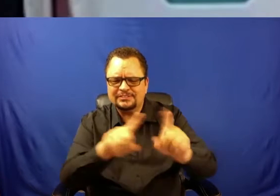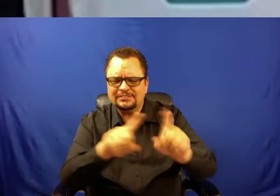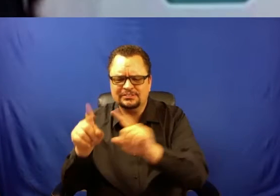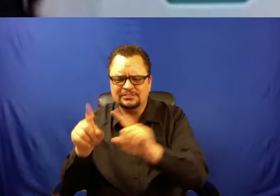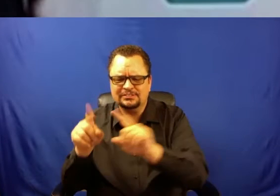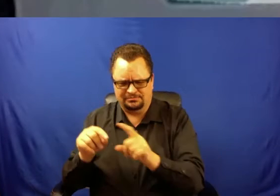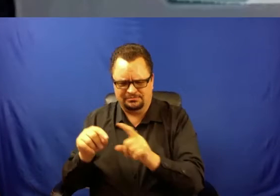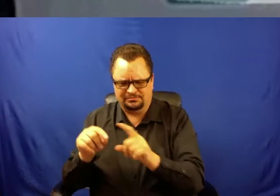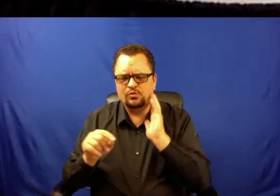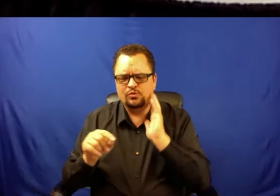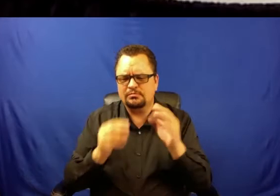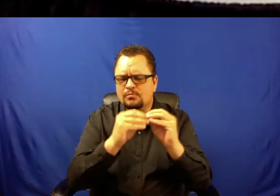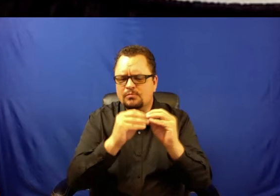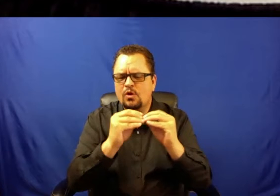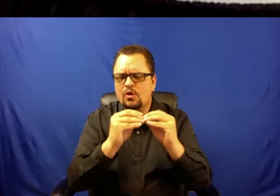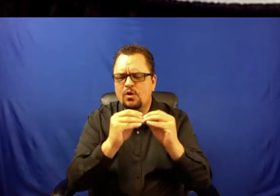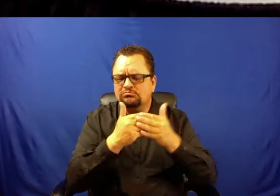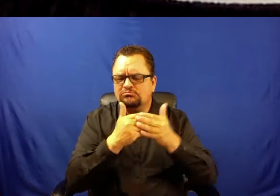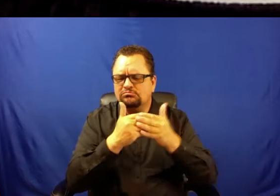Thank you so much.